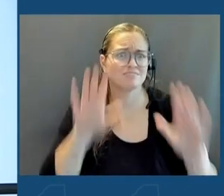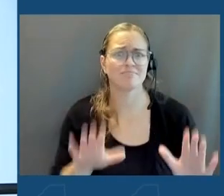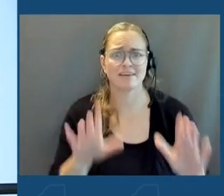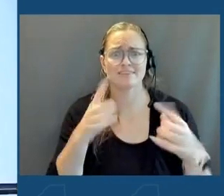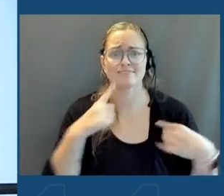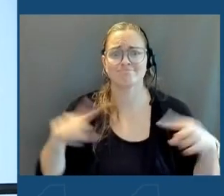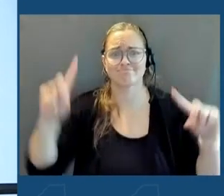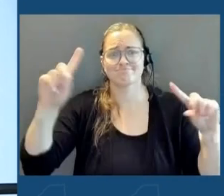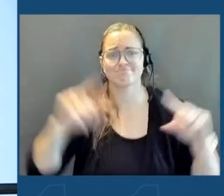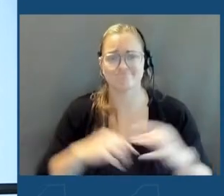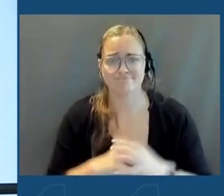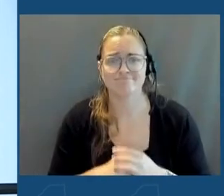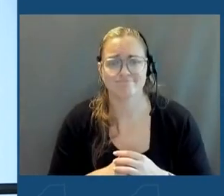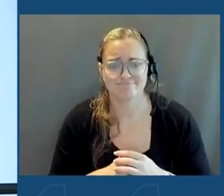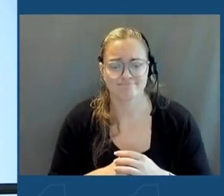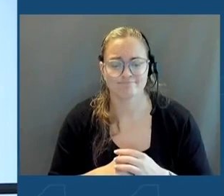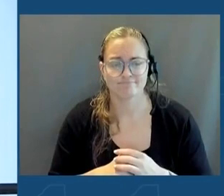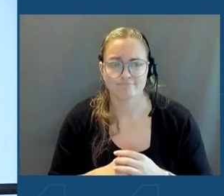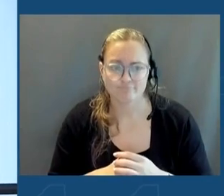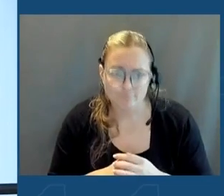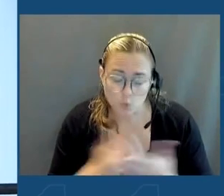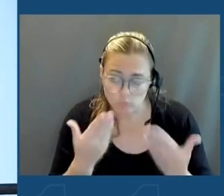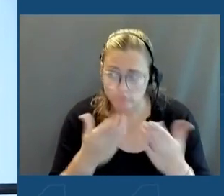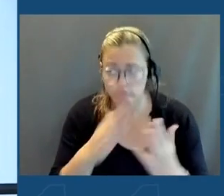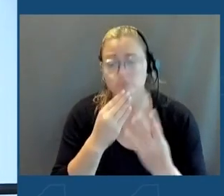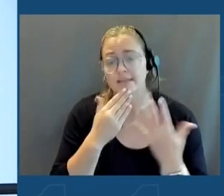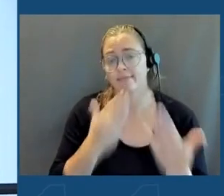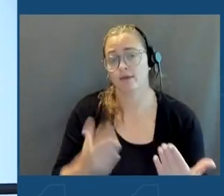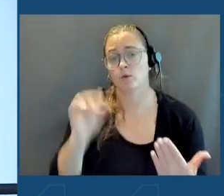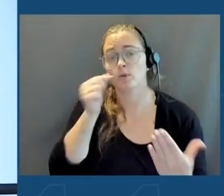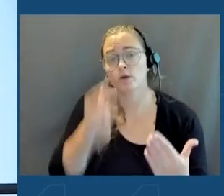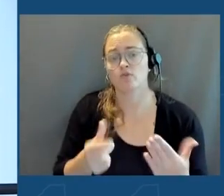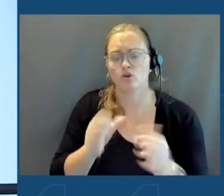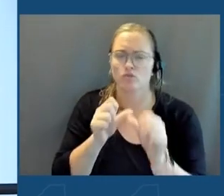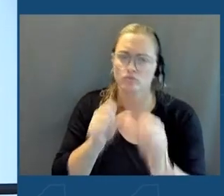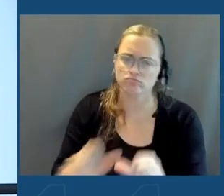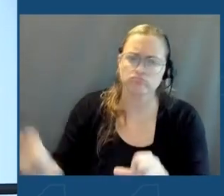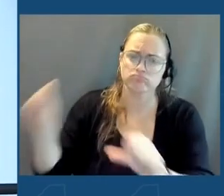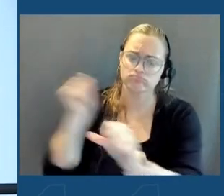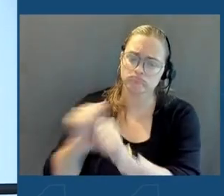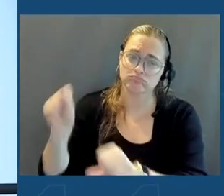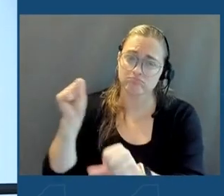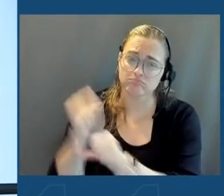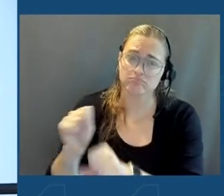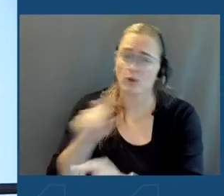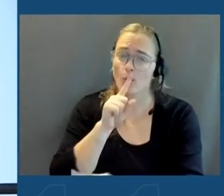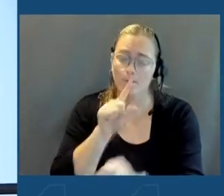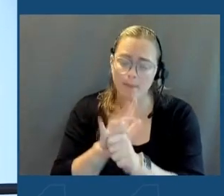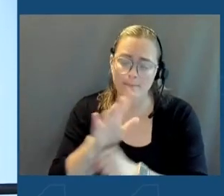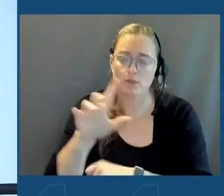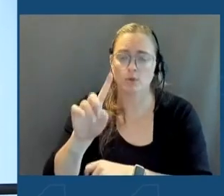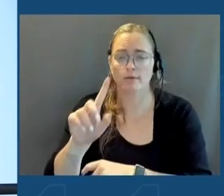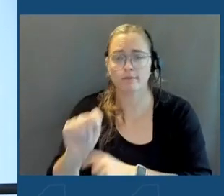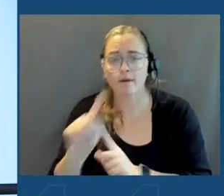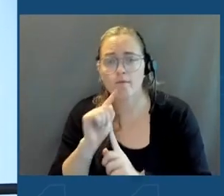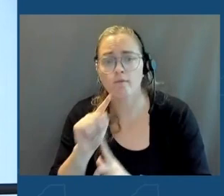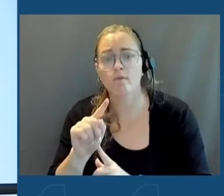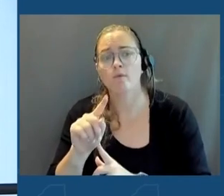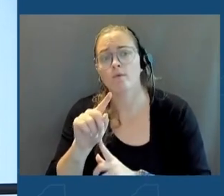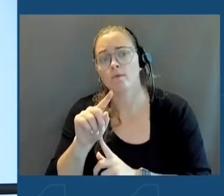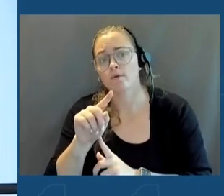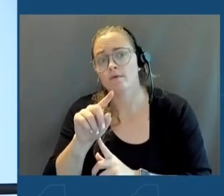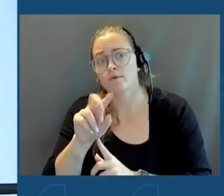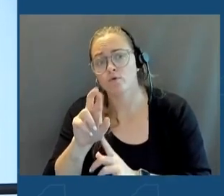announcement. And I get to publicly thank the governor for her unwavering commitment to the Downtown Revitalization Initiative. And